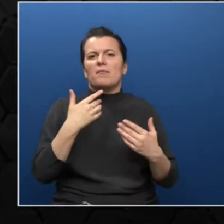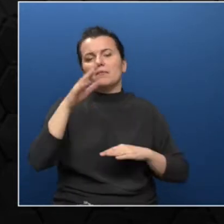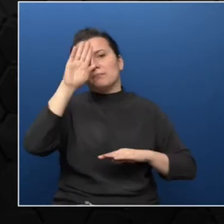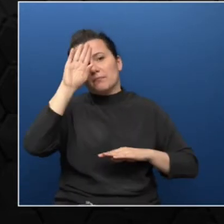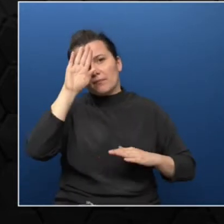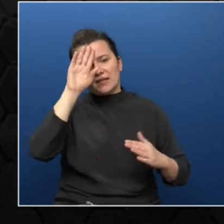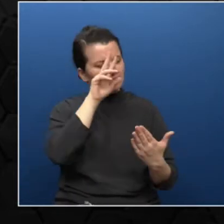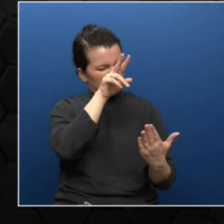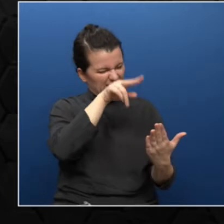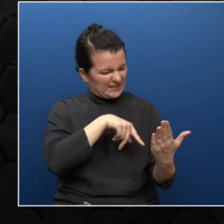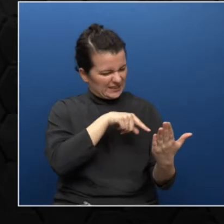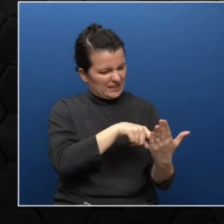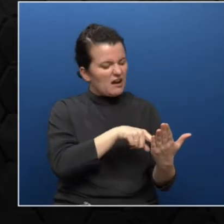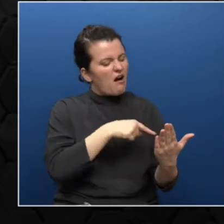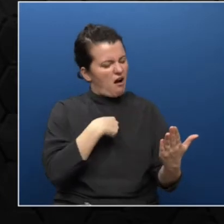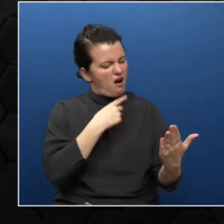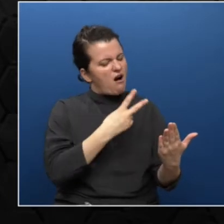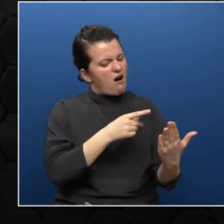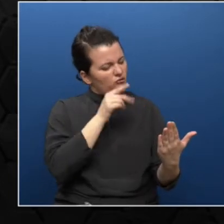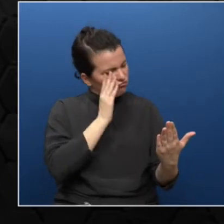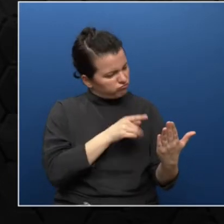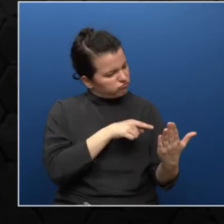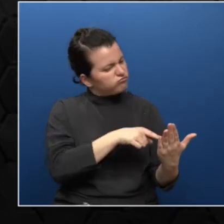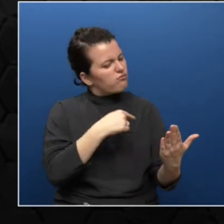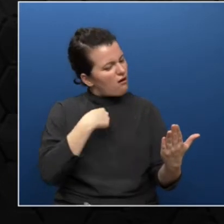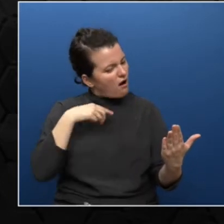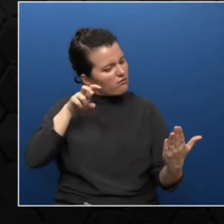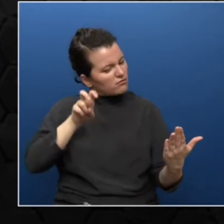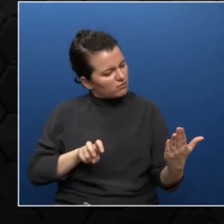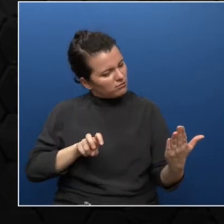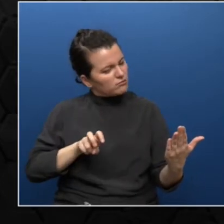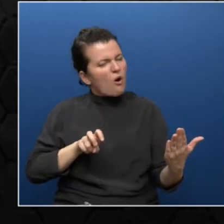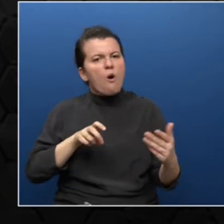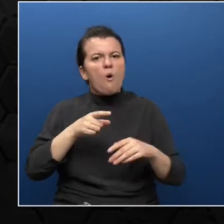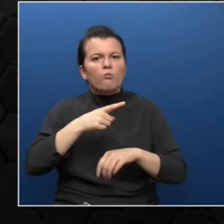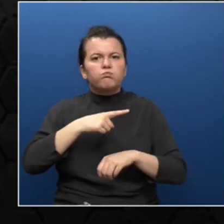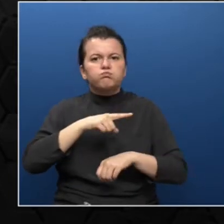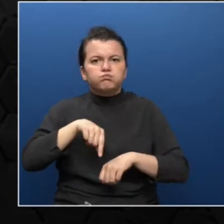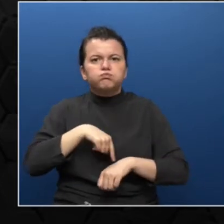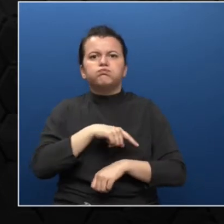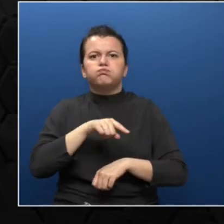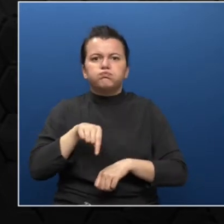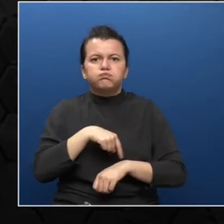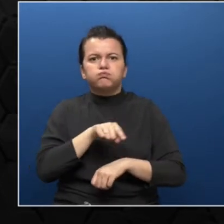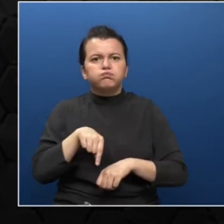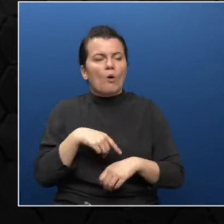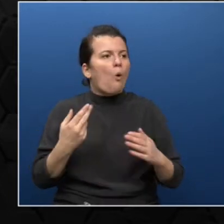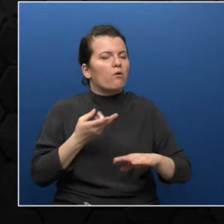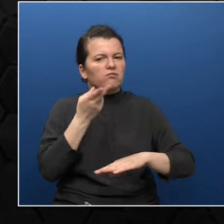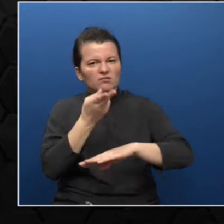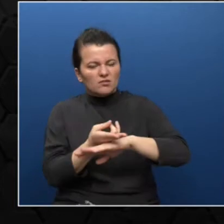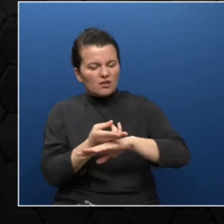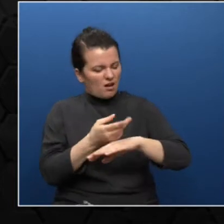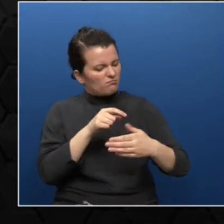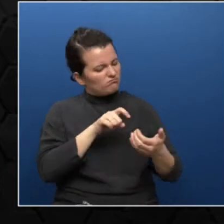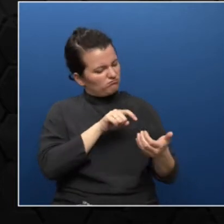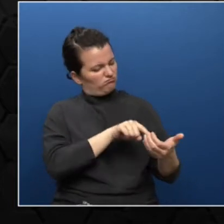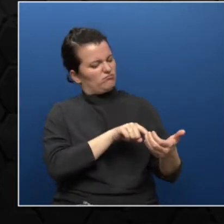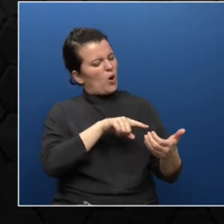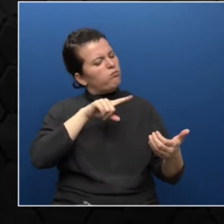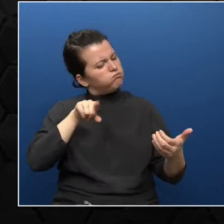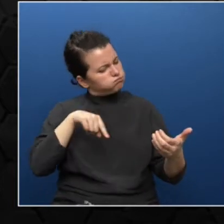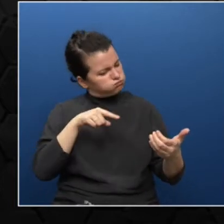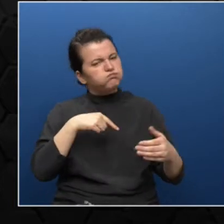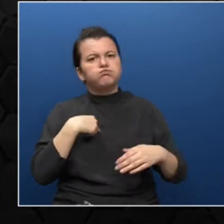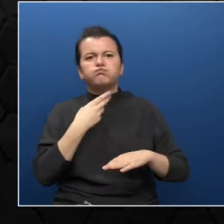sitting down for quite some time, lying down for quite some time. Yeah, just remind